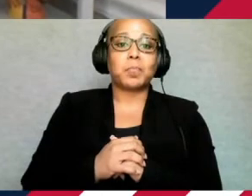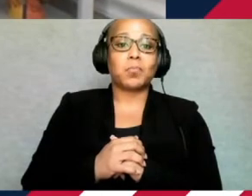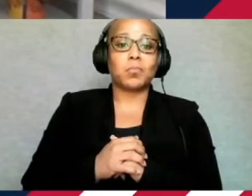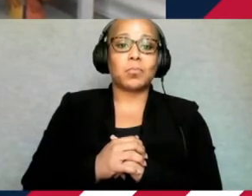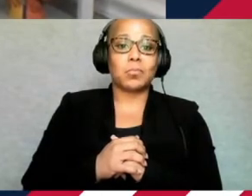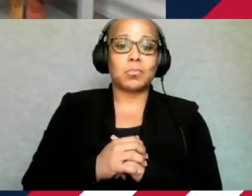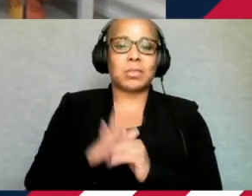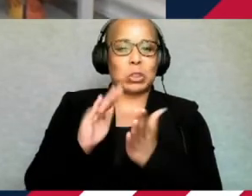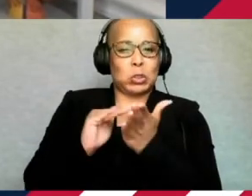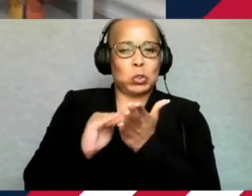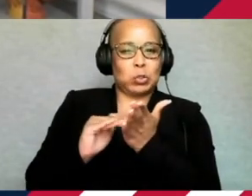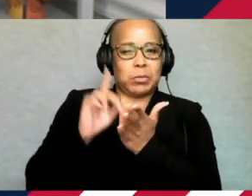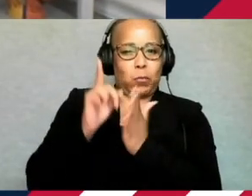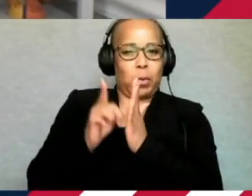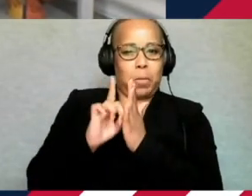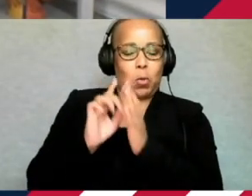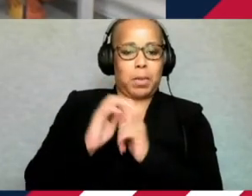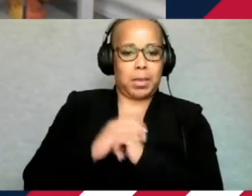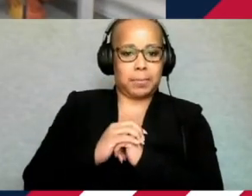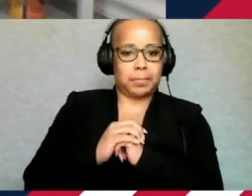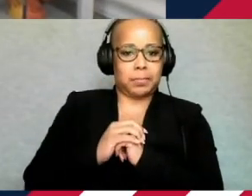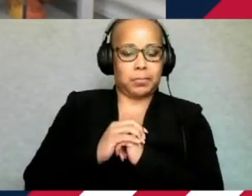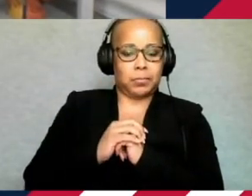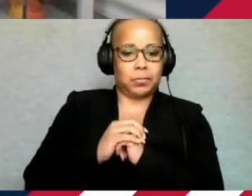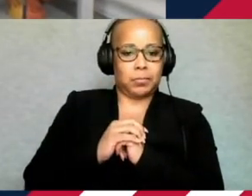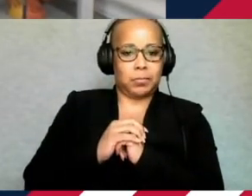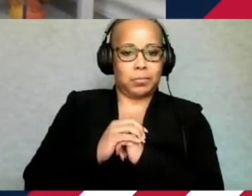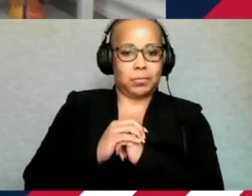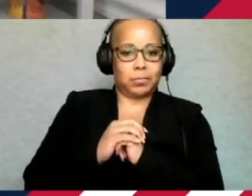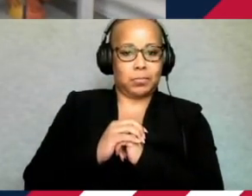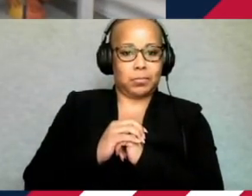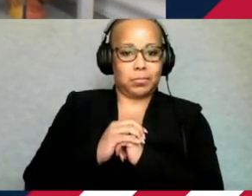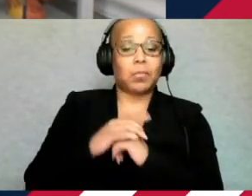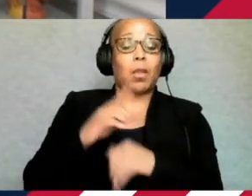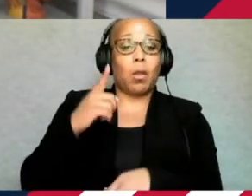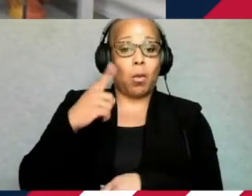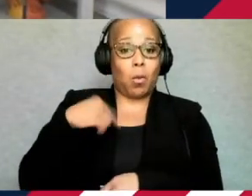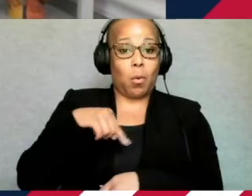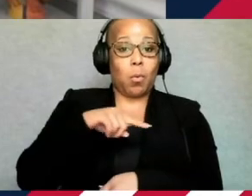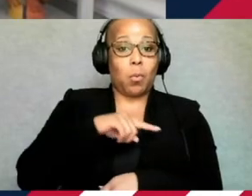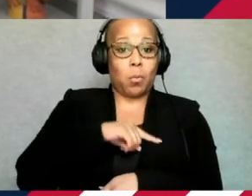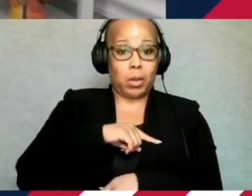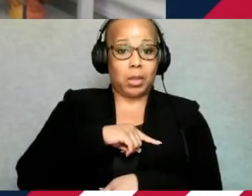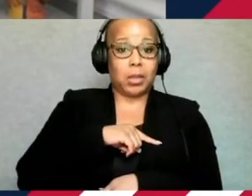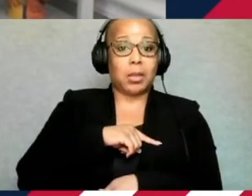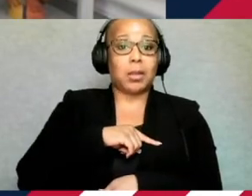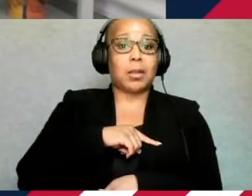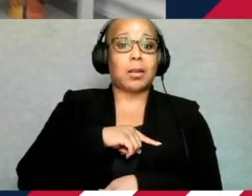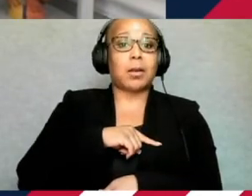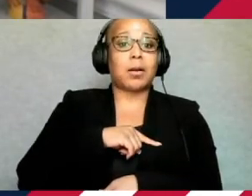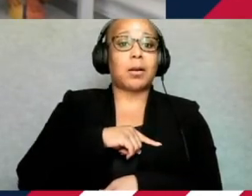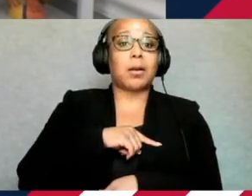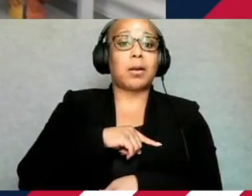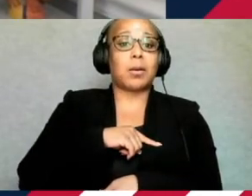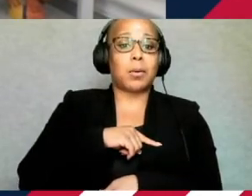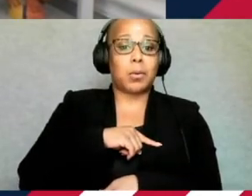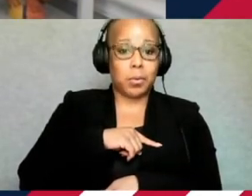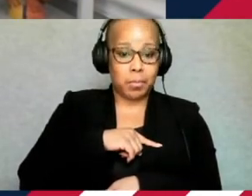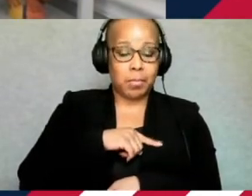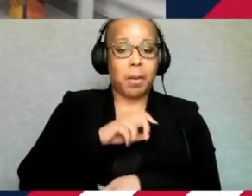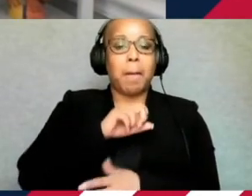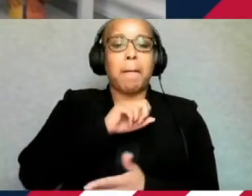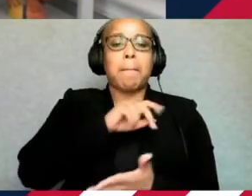Excuse me for just a moment. We are going to put back into